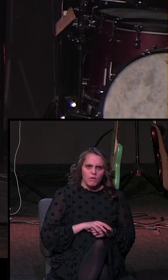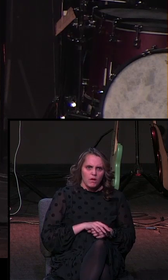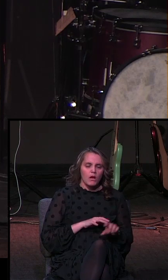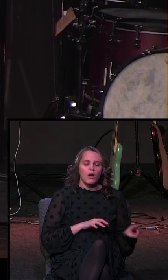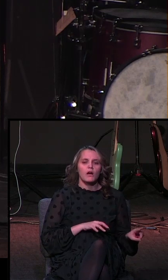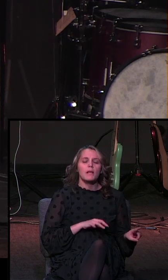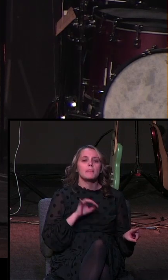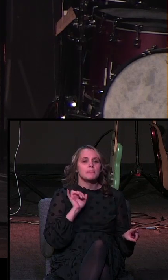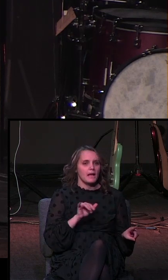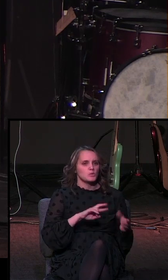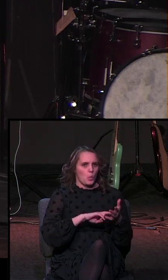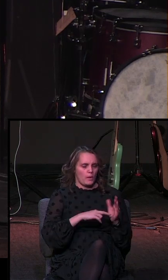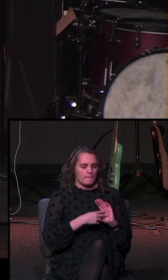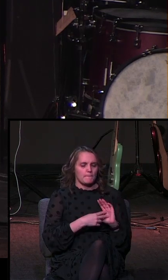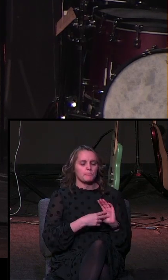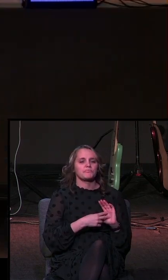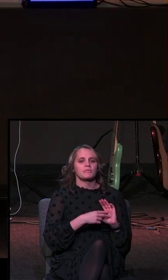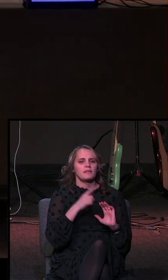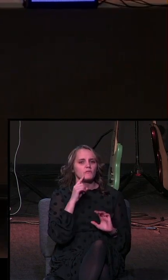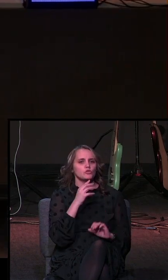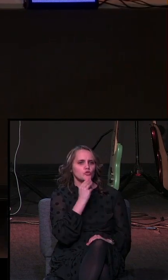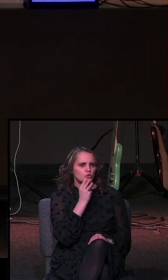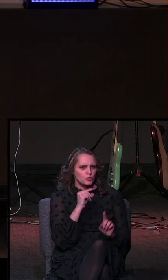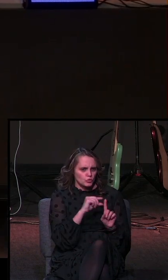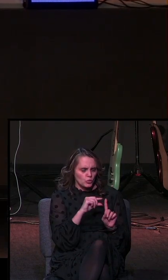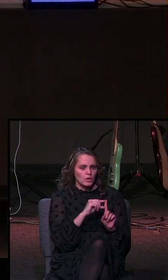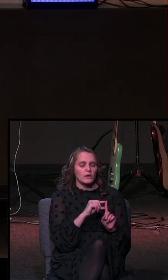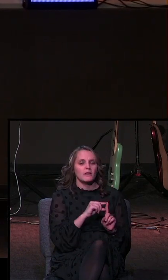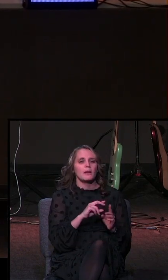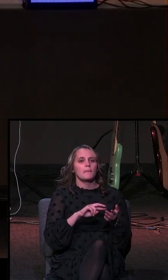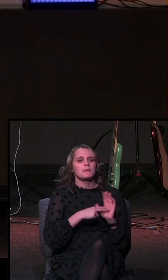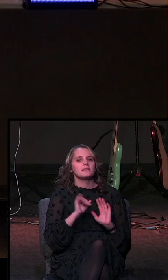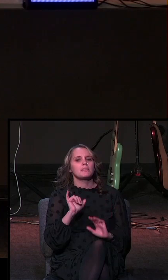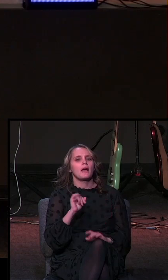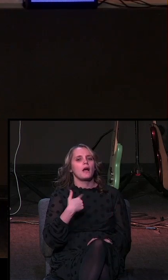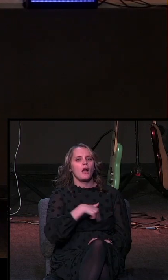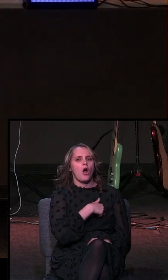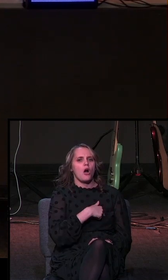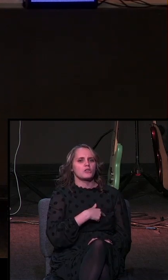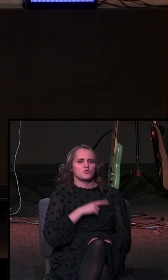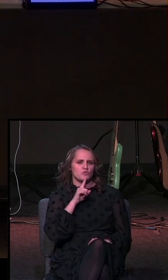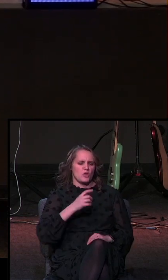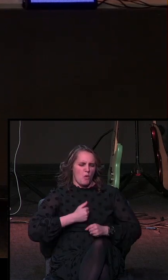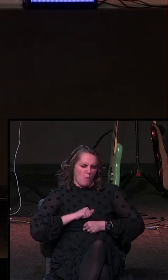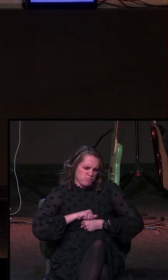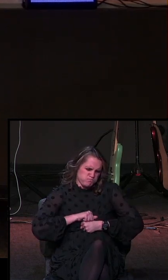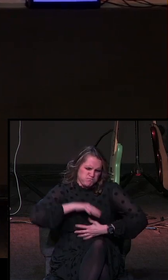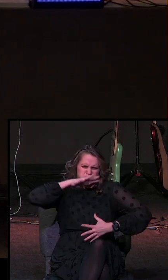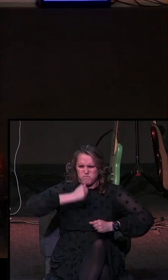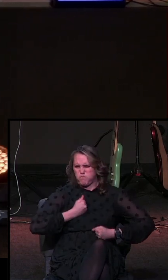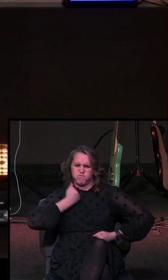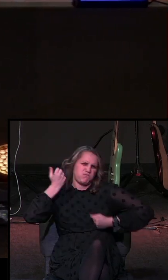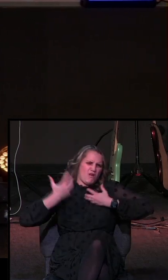the word chara actually means is our word for outrage. Jonah is outraged. "Are you kidding